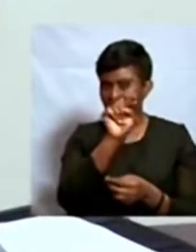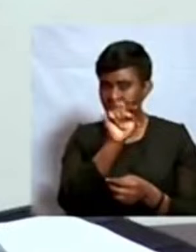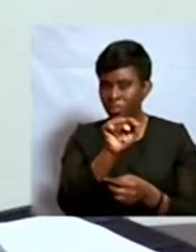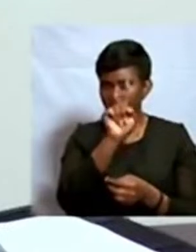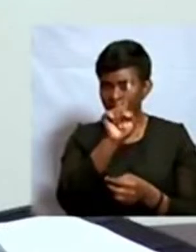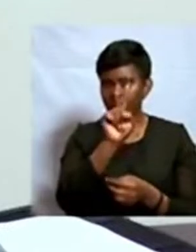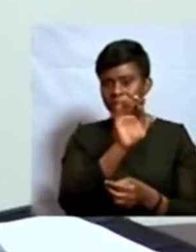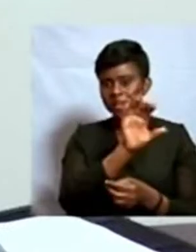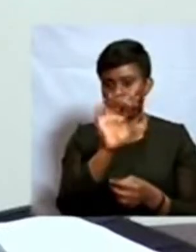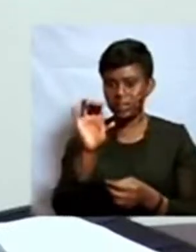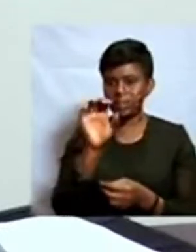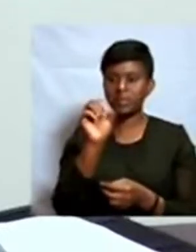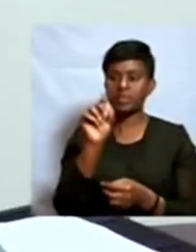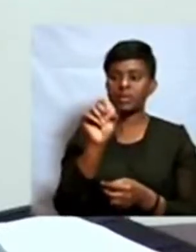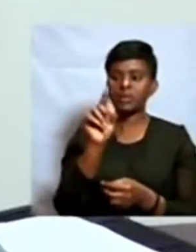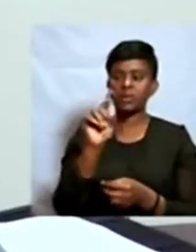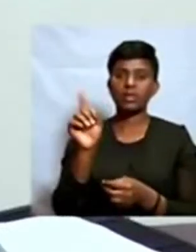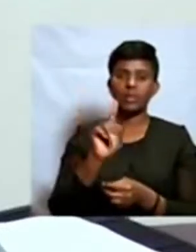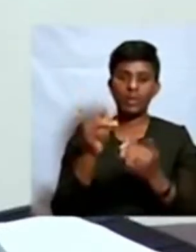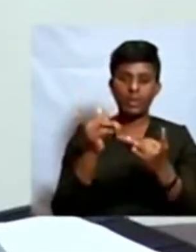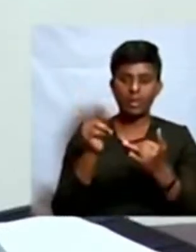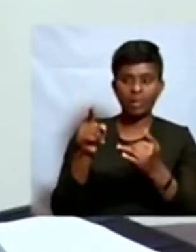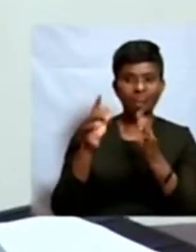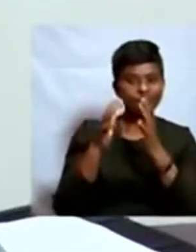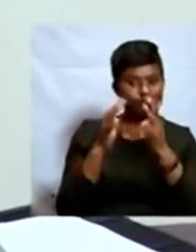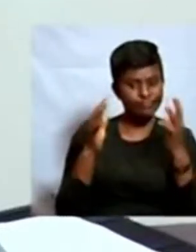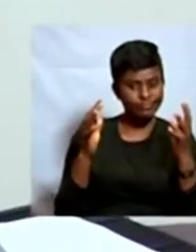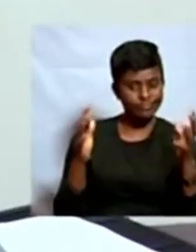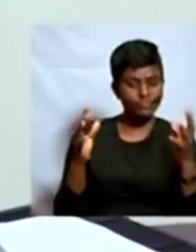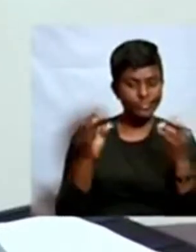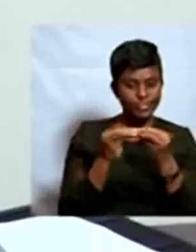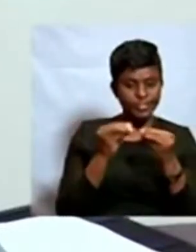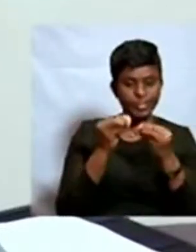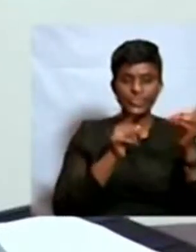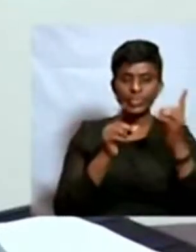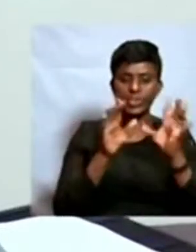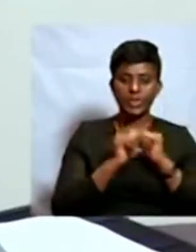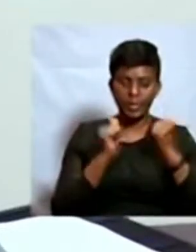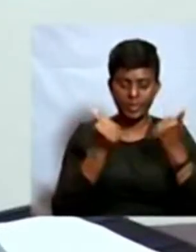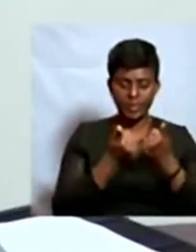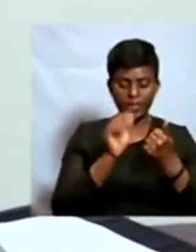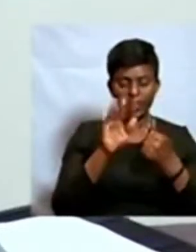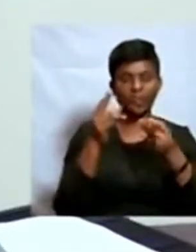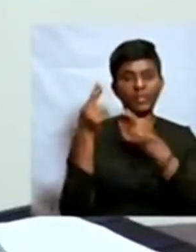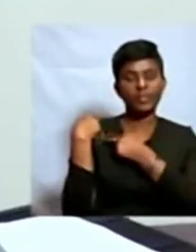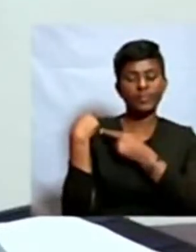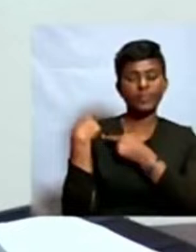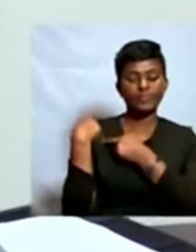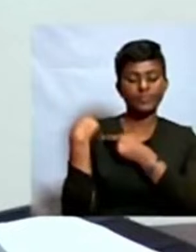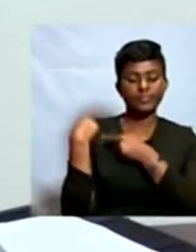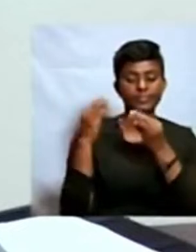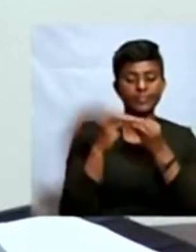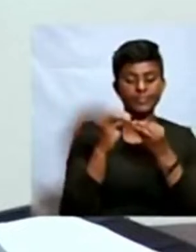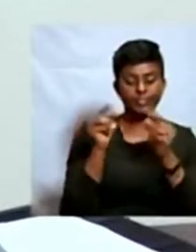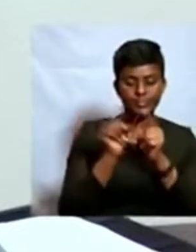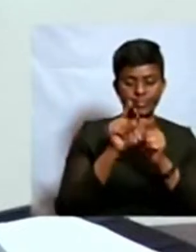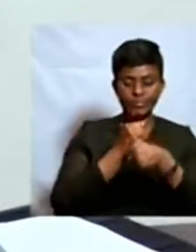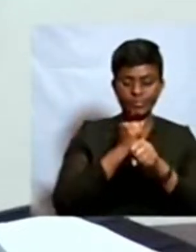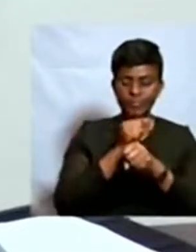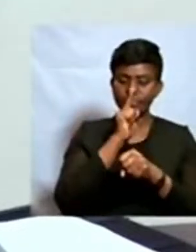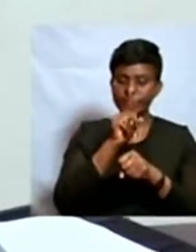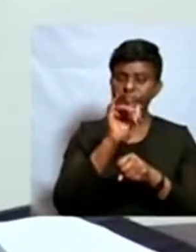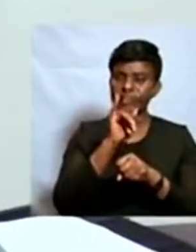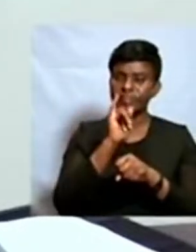section 11, where it is expanding the Director General's responsibilities to make sure